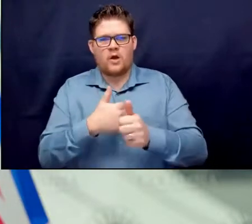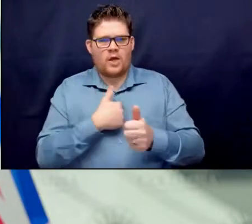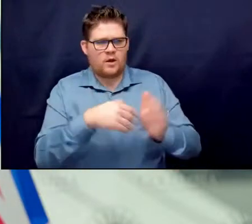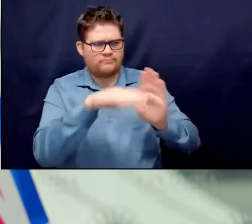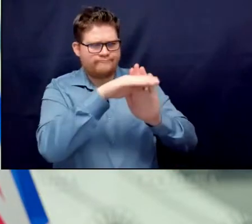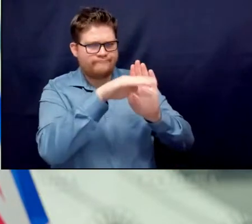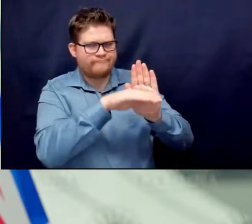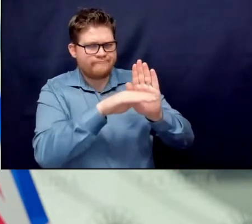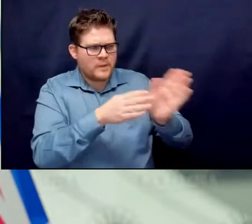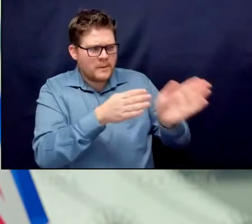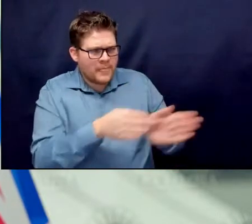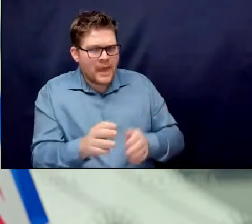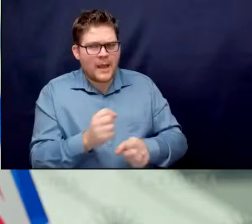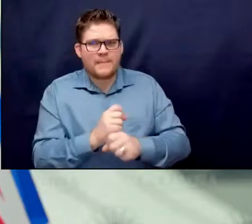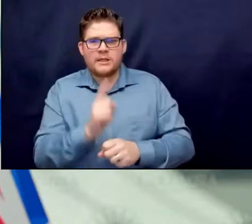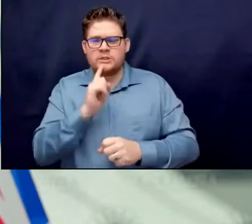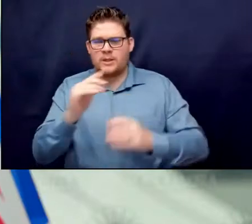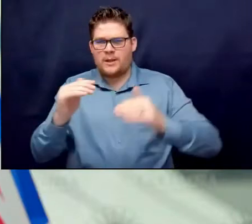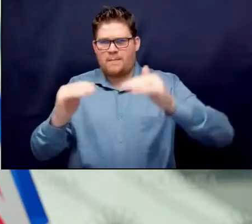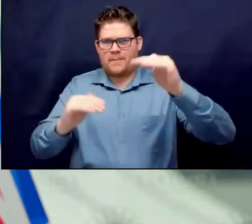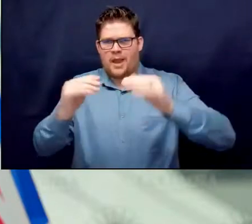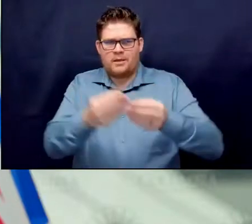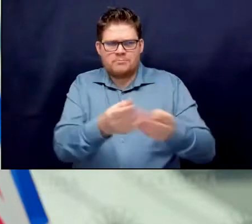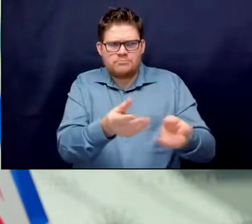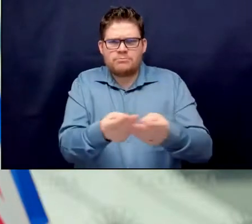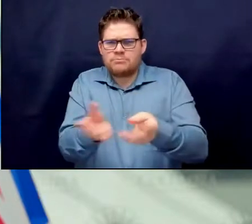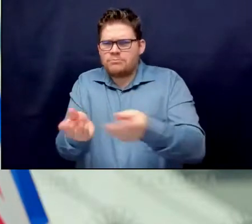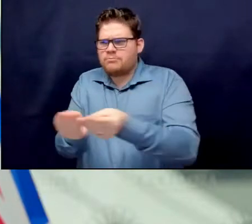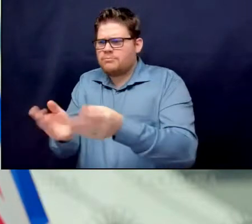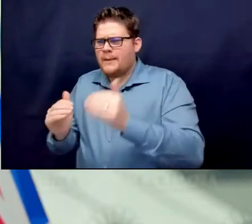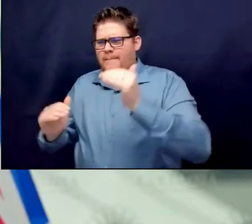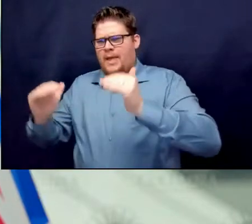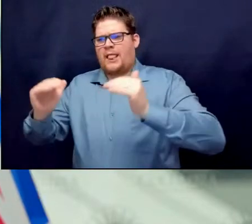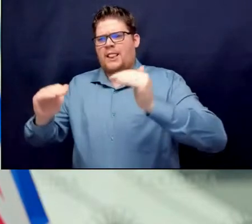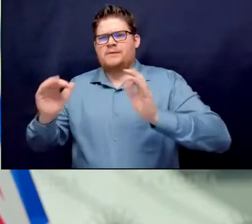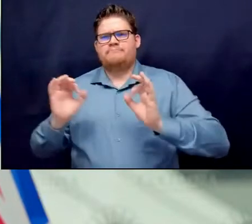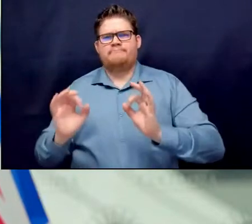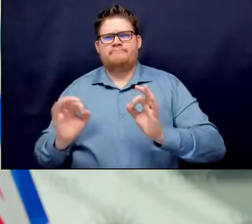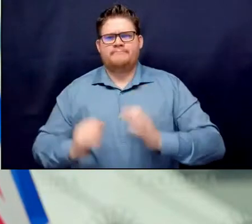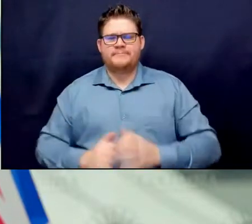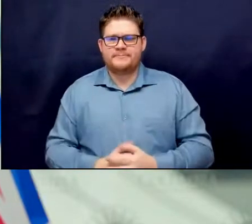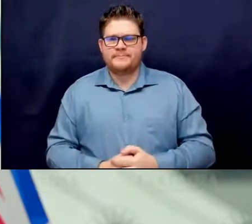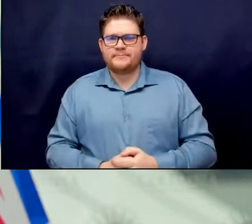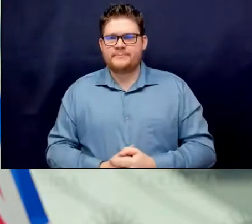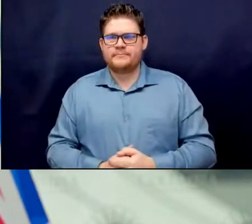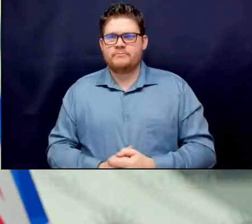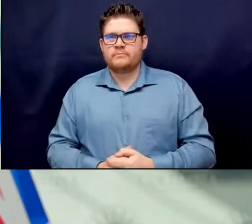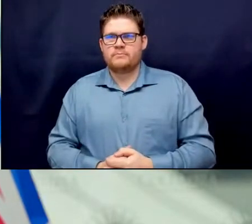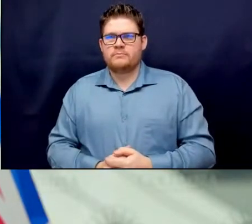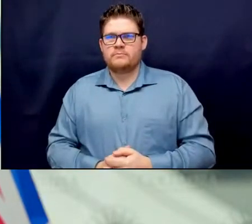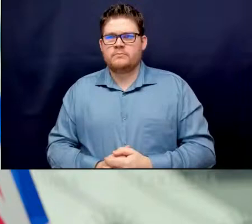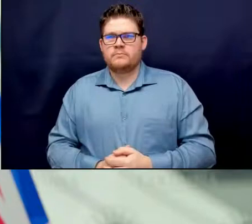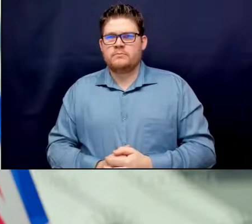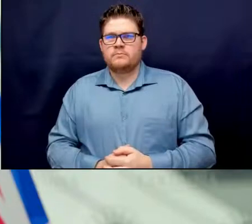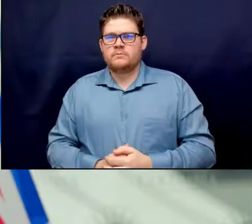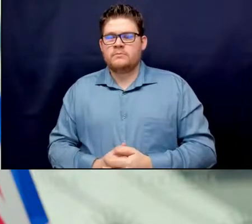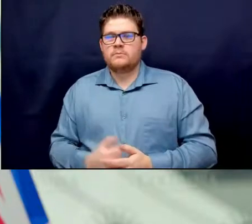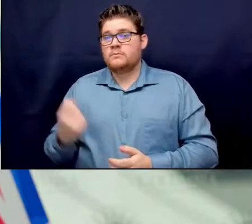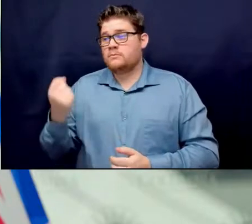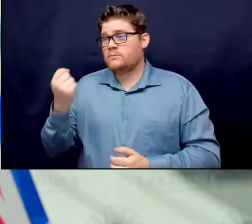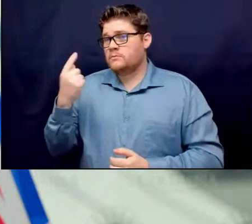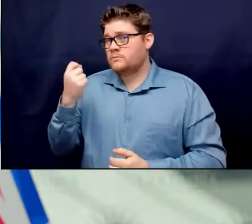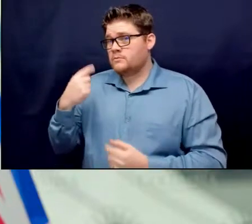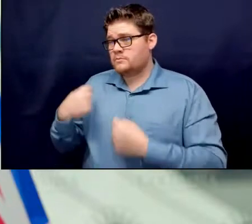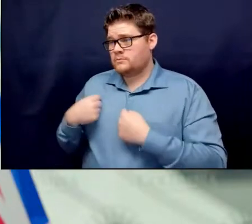education sectors, and acute care hospitals for staff and testing sites. For almost 2 years, as you know, we've been doing